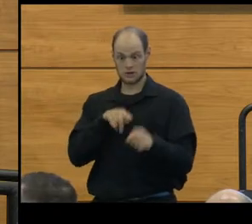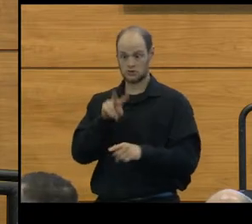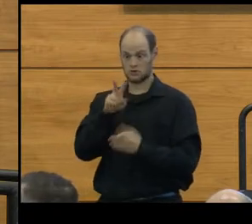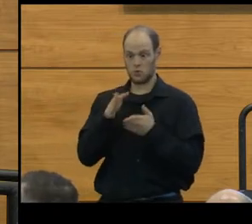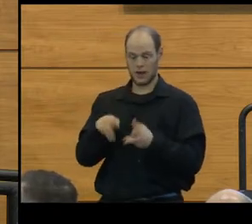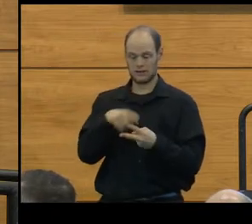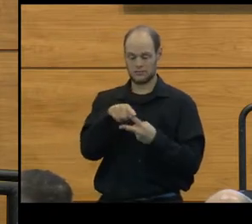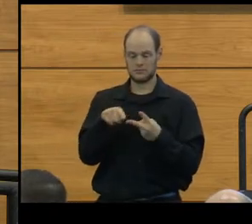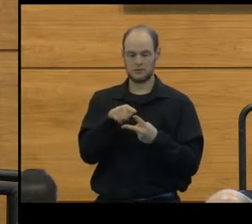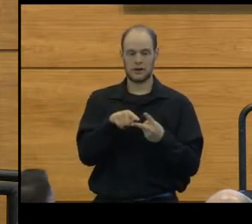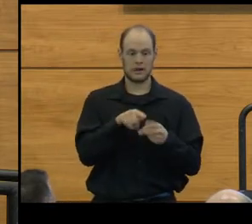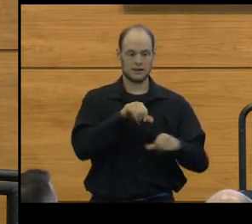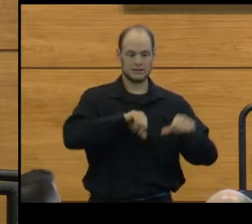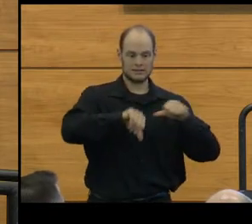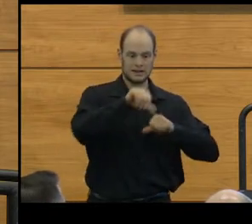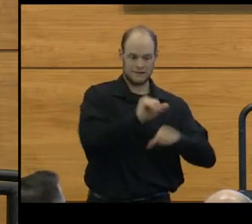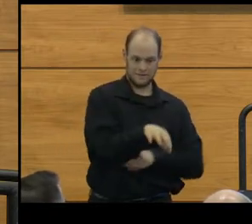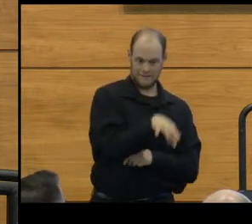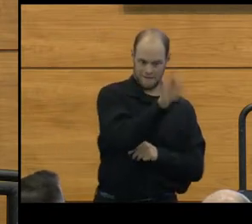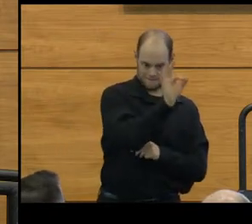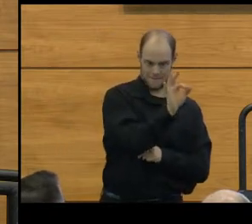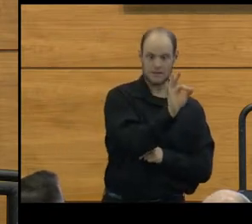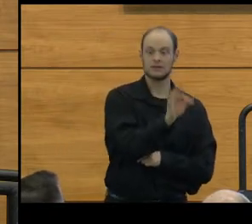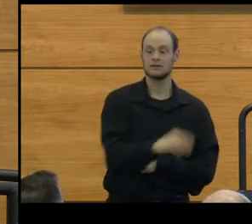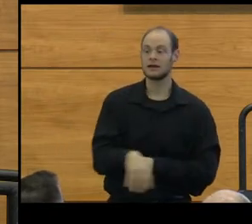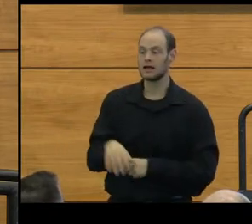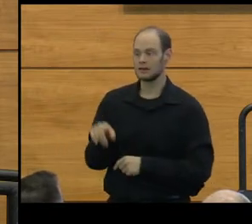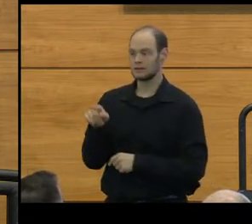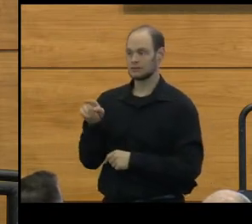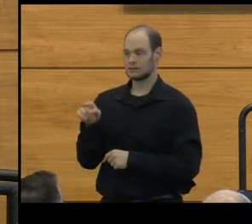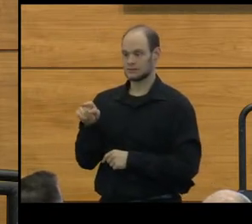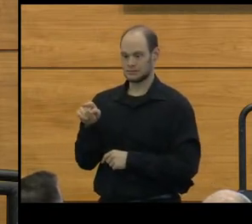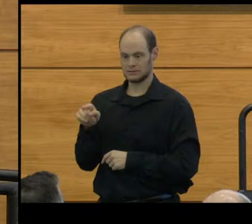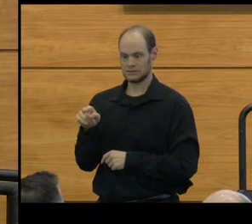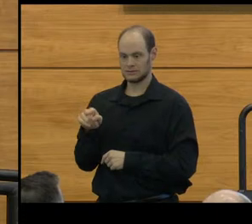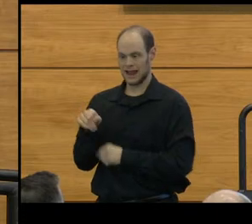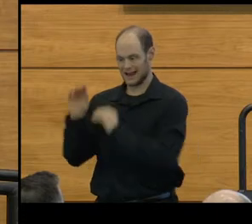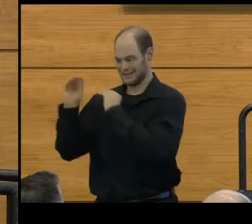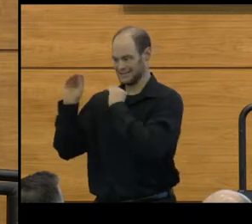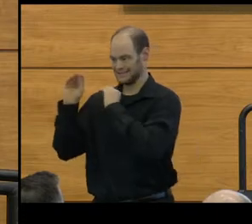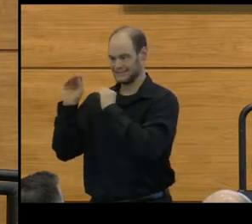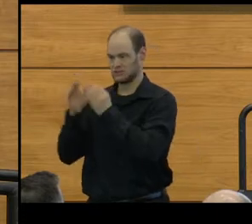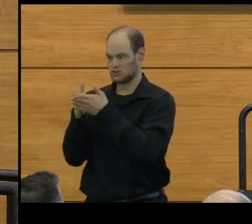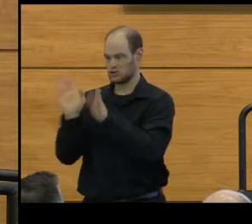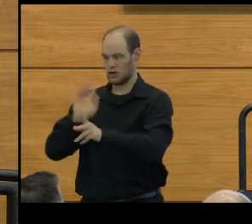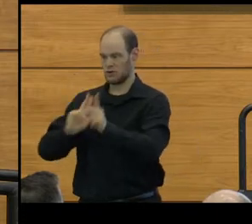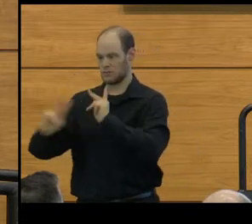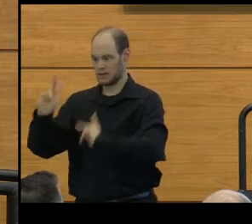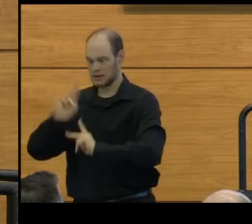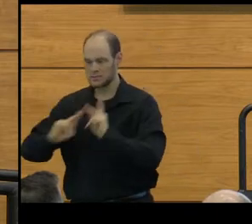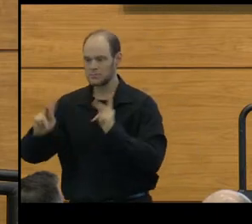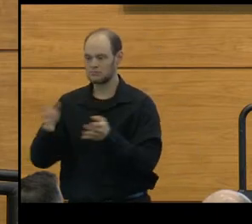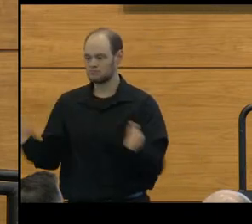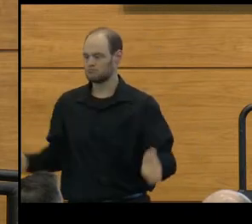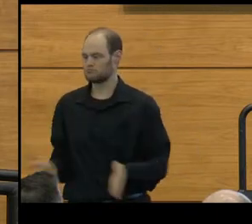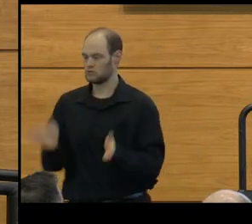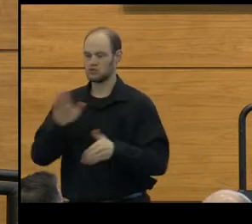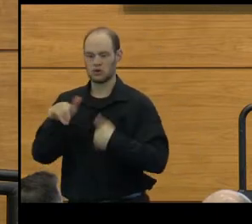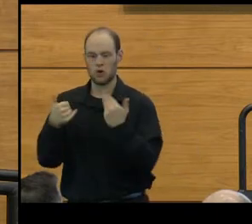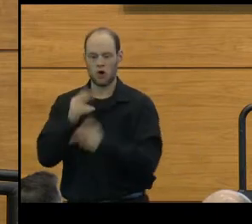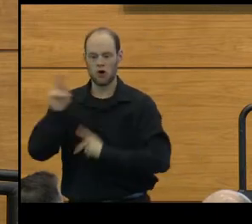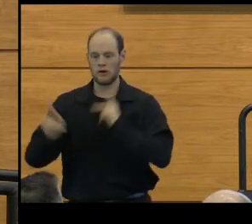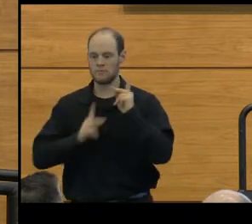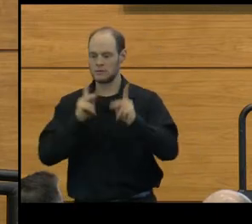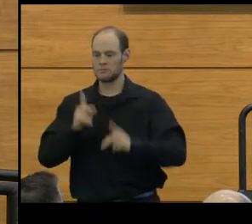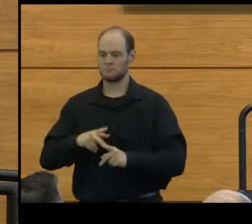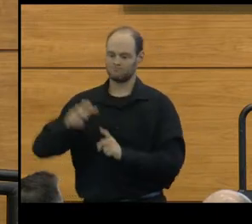two ways, through scientific discovery and by educating the general public, encouraging everyone to